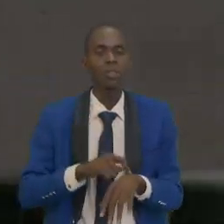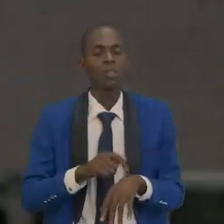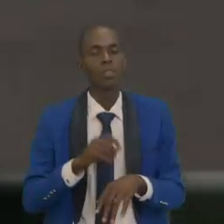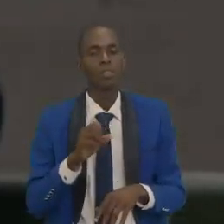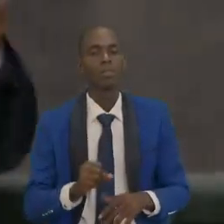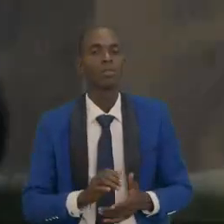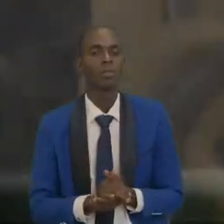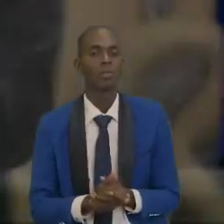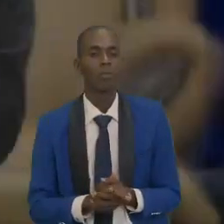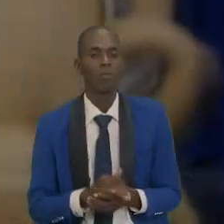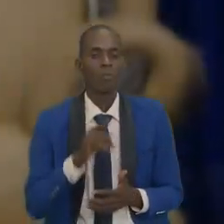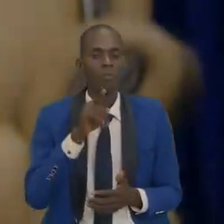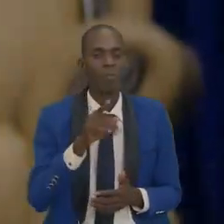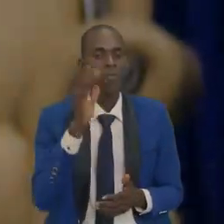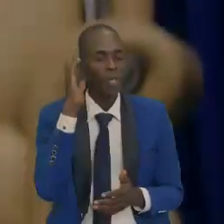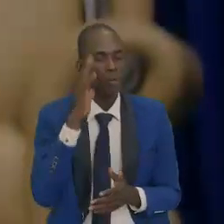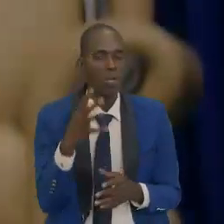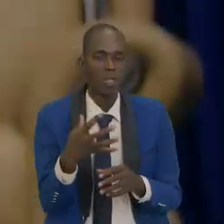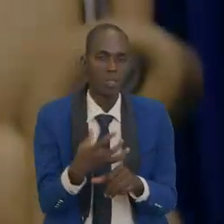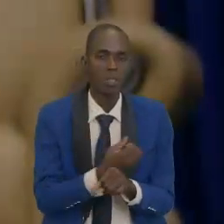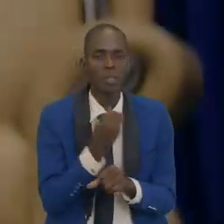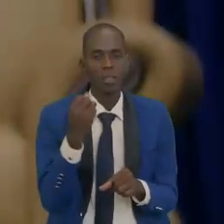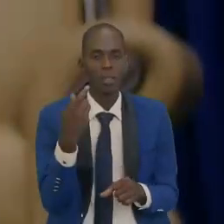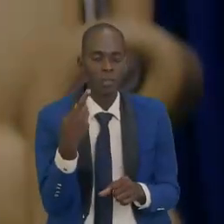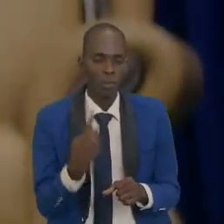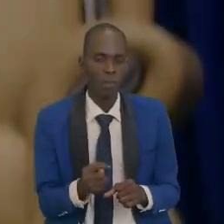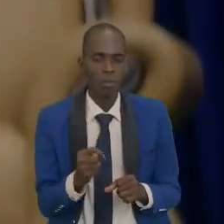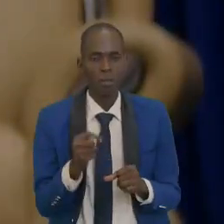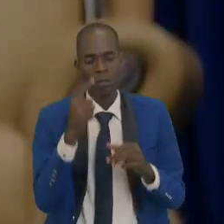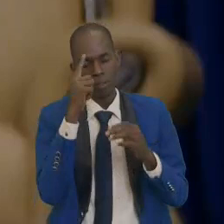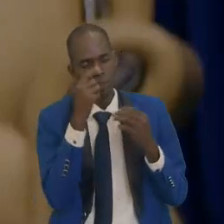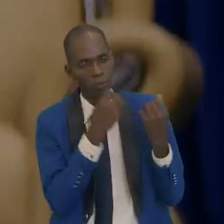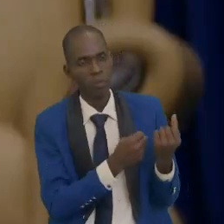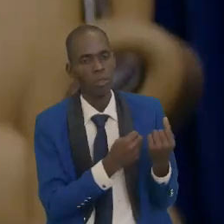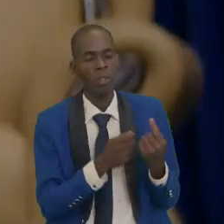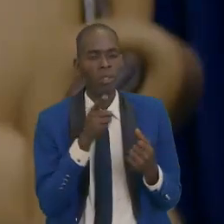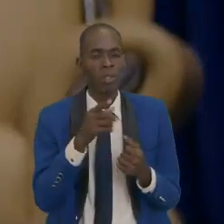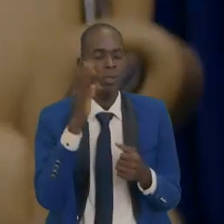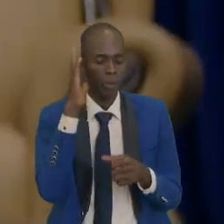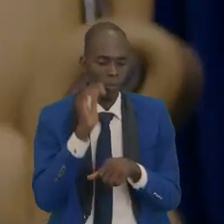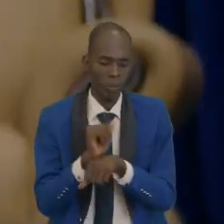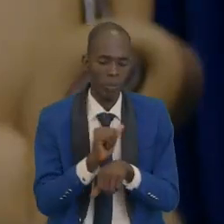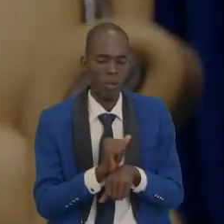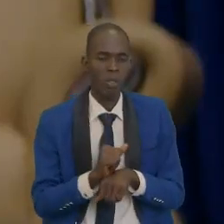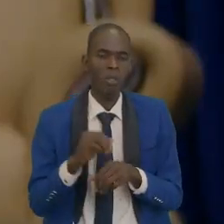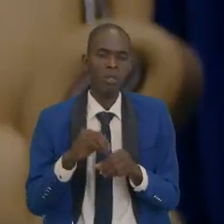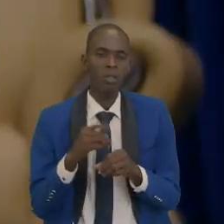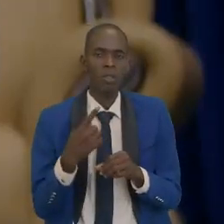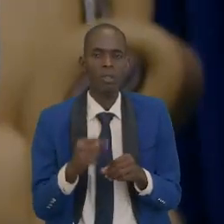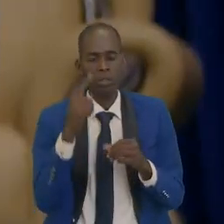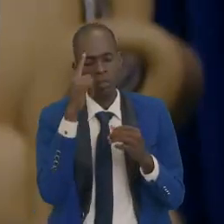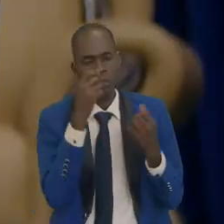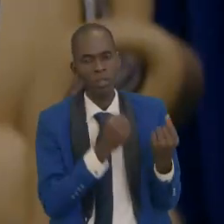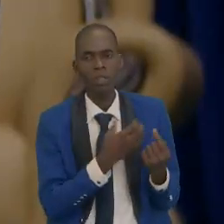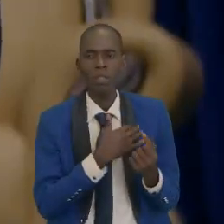you obtain the faith you operate in the faith and you'll